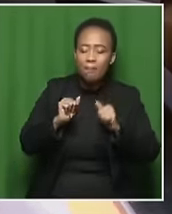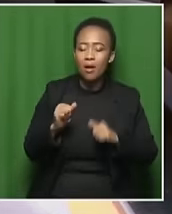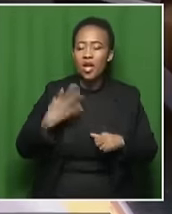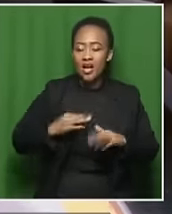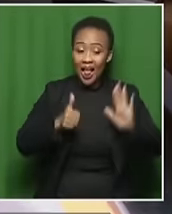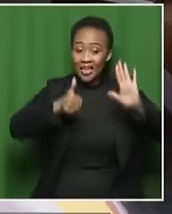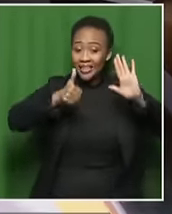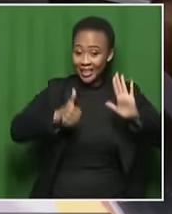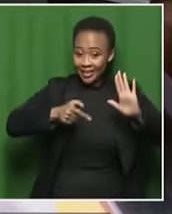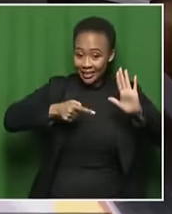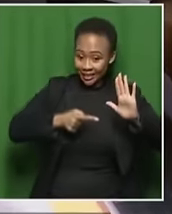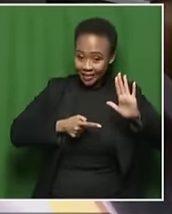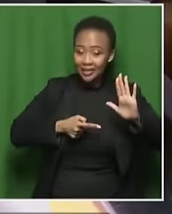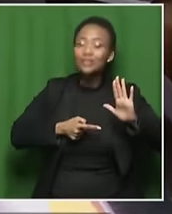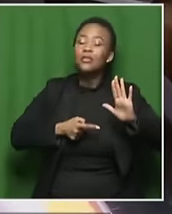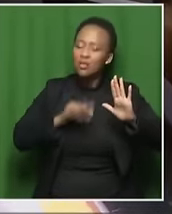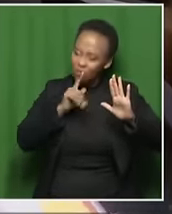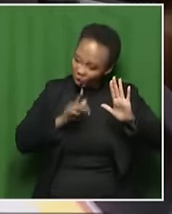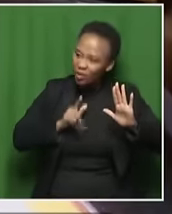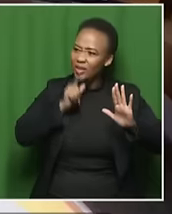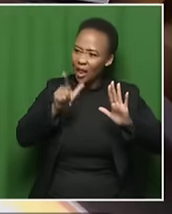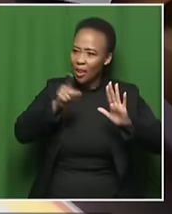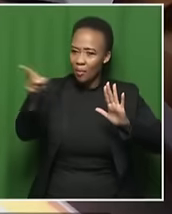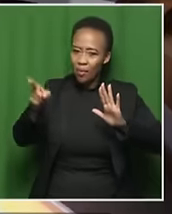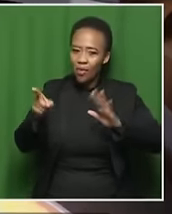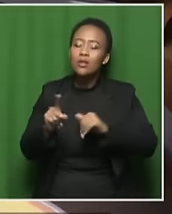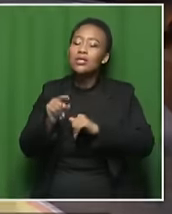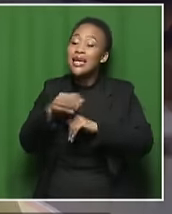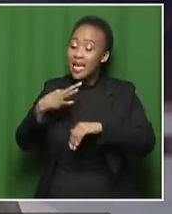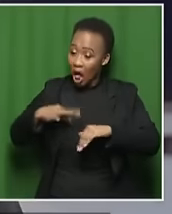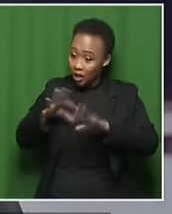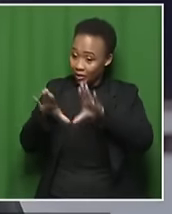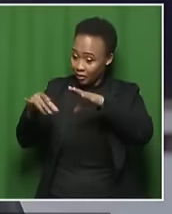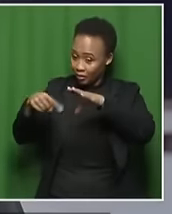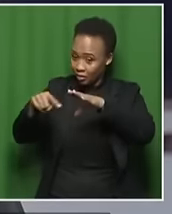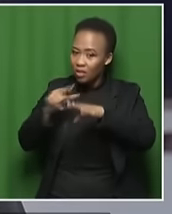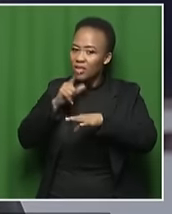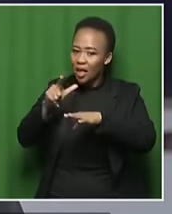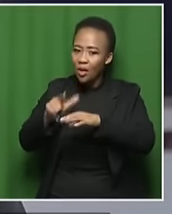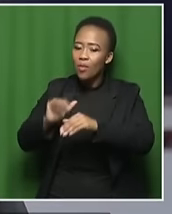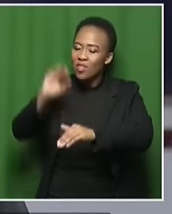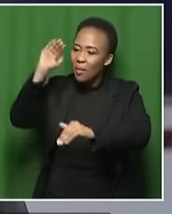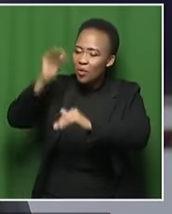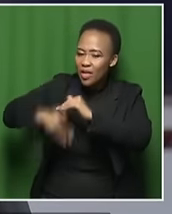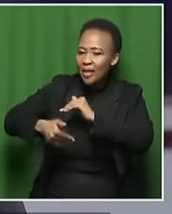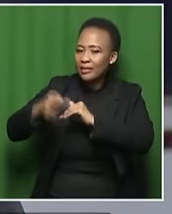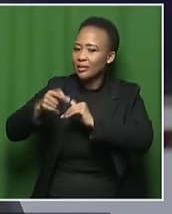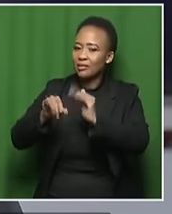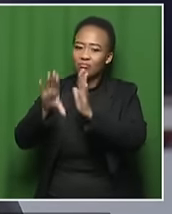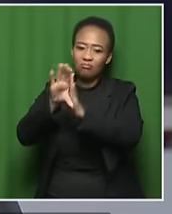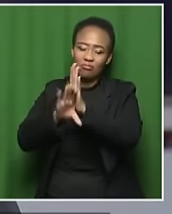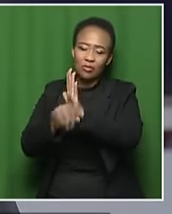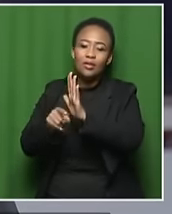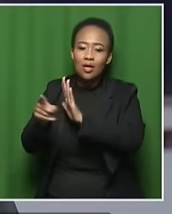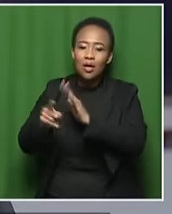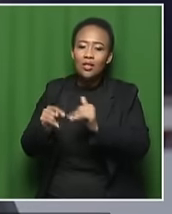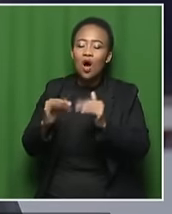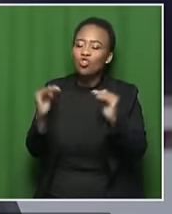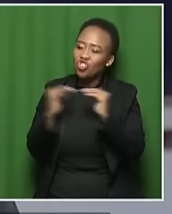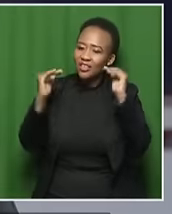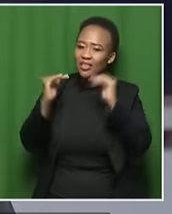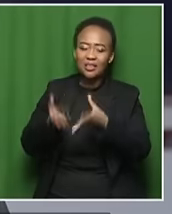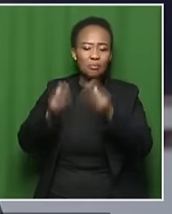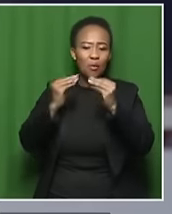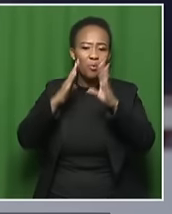the constitution protects criminals. Go and tell those girls who did not get justice. The case